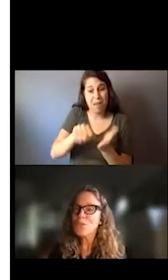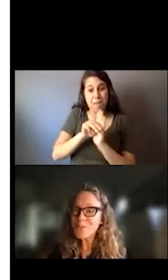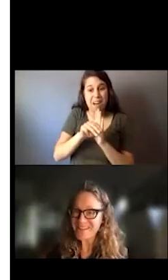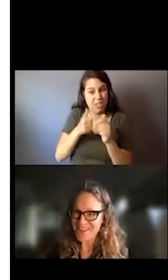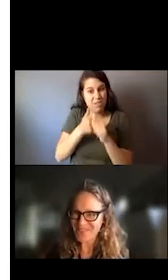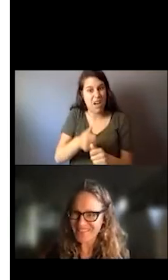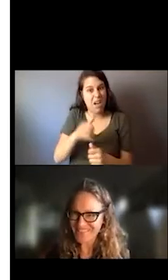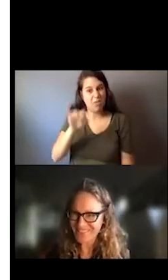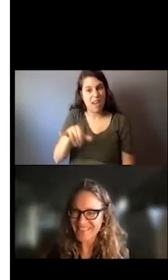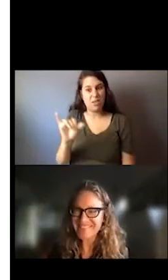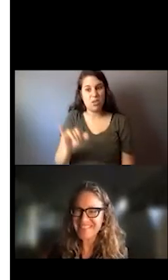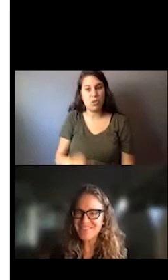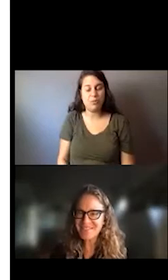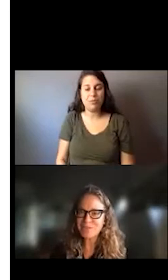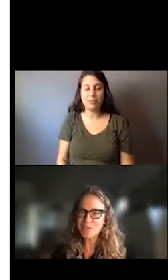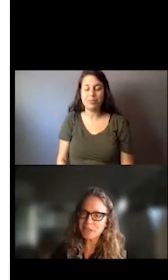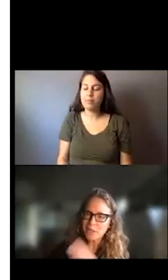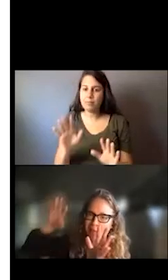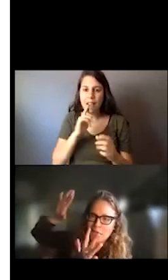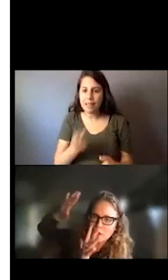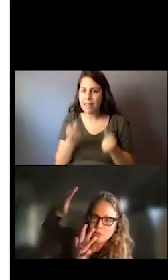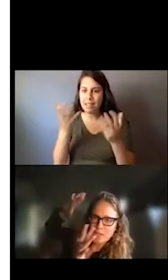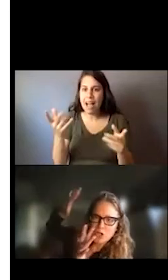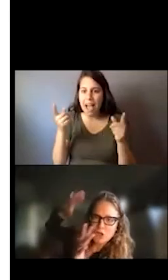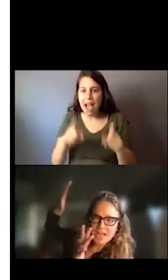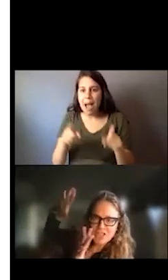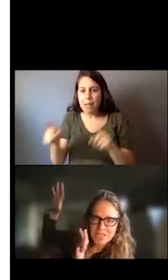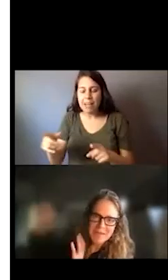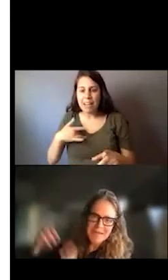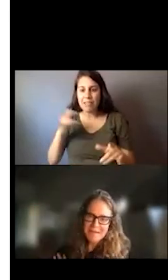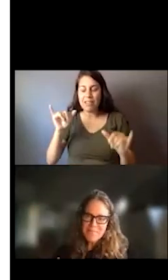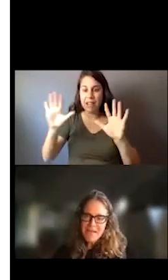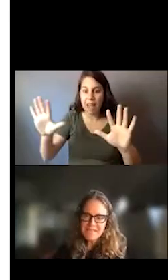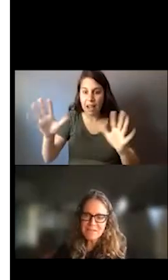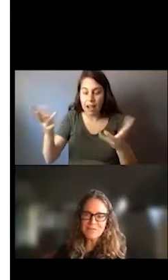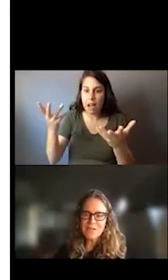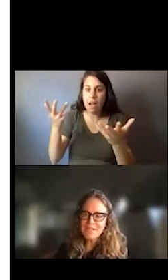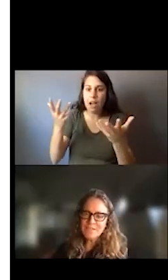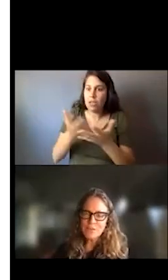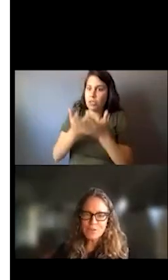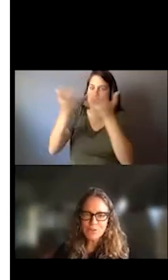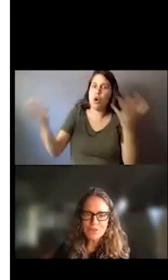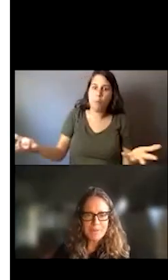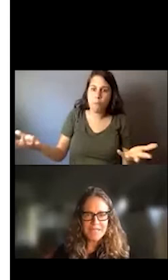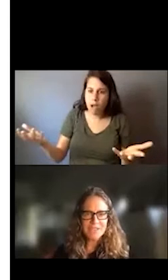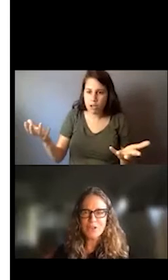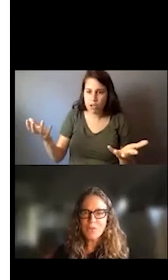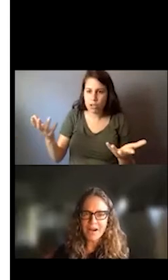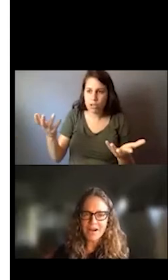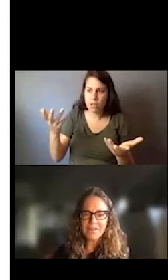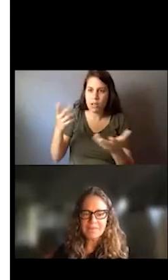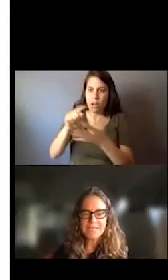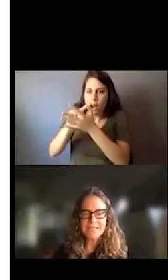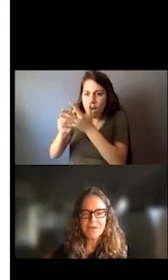There is so much happening though that sometimes it feels a little bit like you could be crushed by the massive social